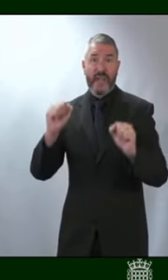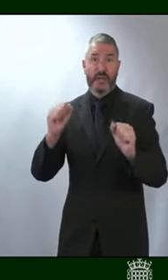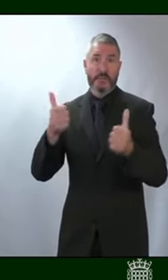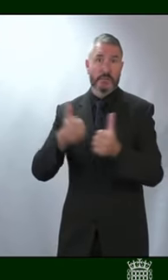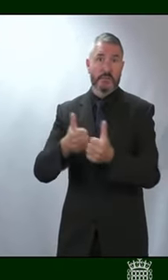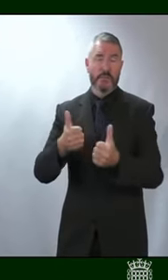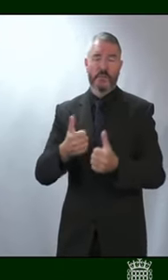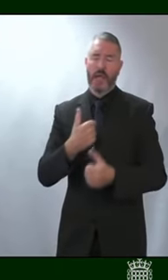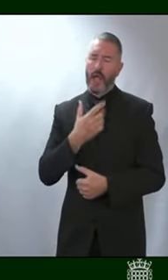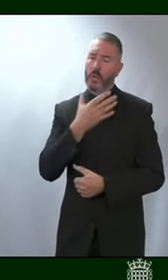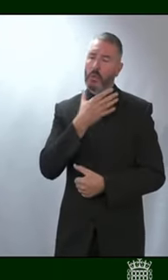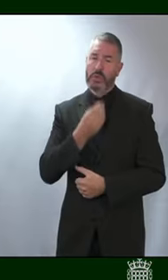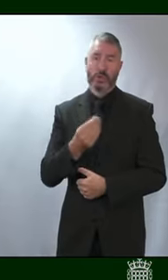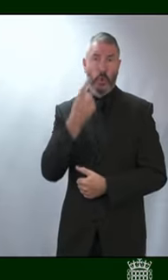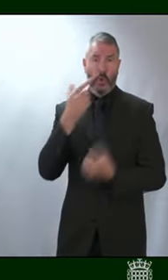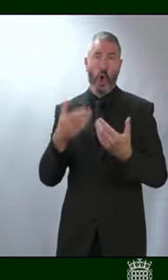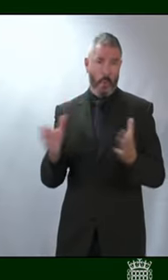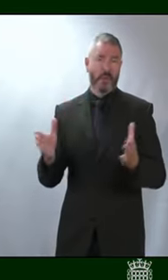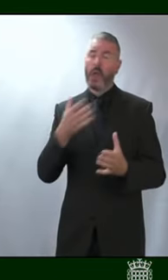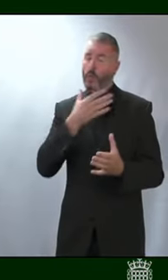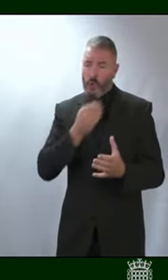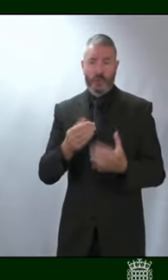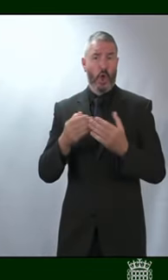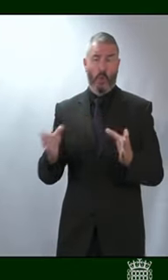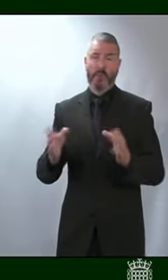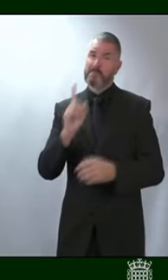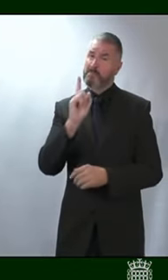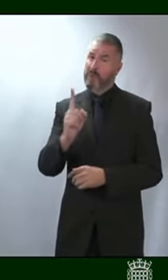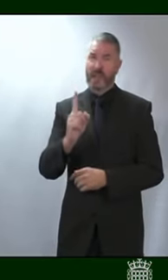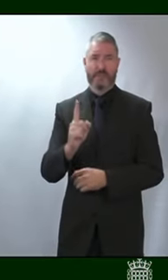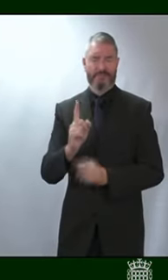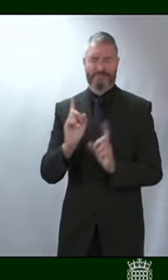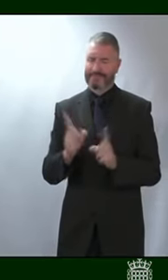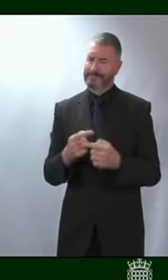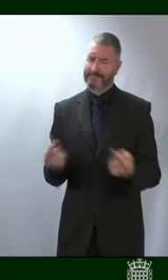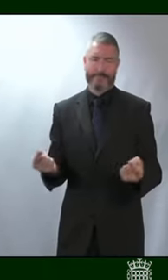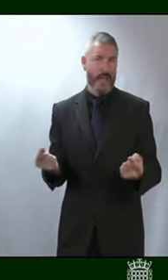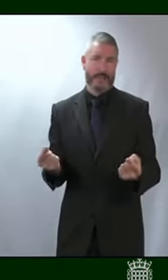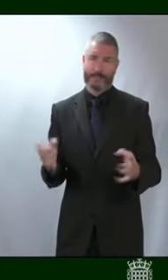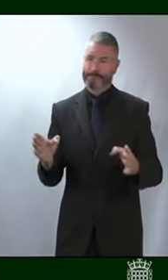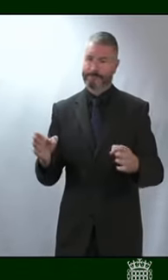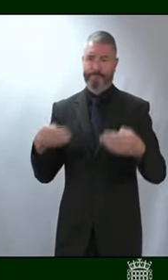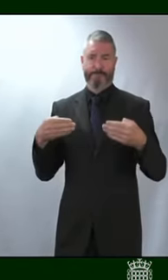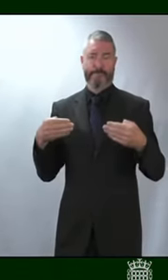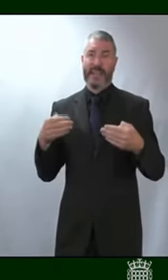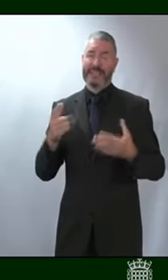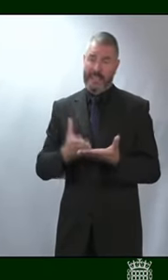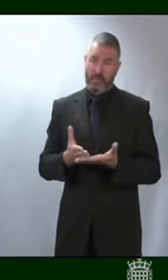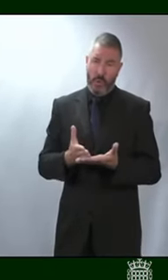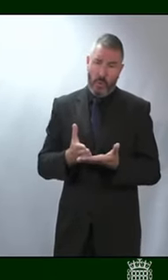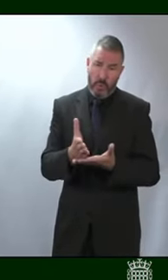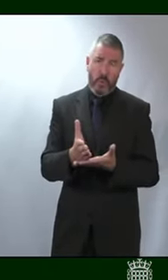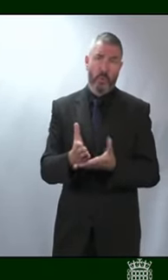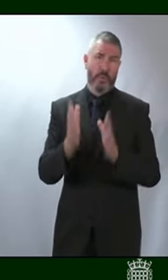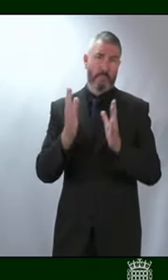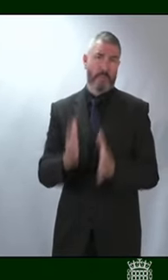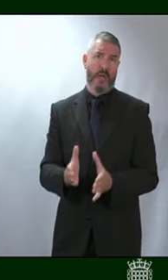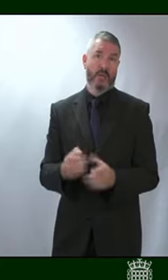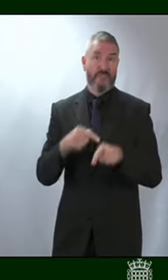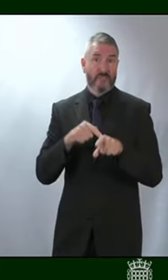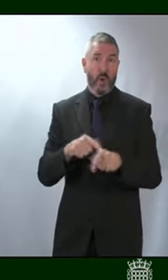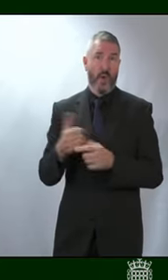really wish we did not have to do this now. I really wish we did not have to do this now. The best way, obviously, to get through it, as I say, is to follow the